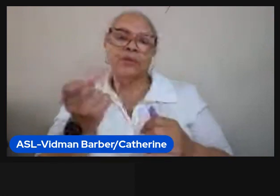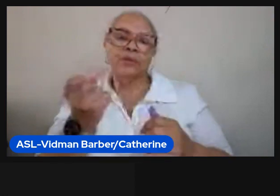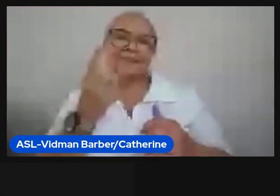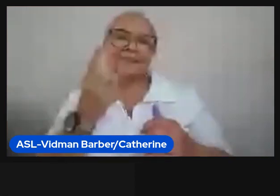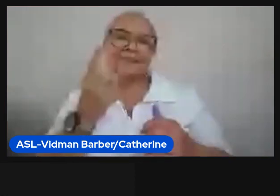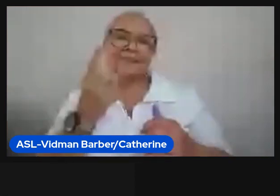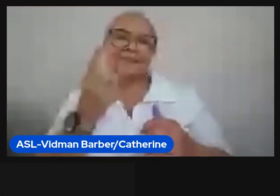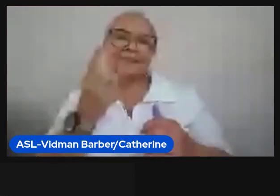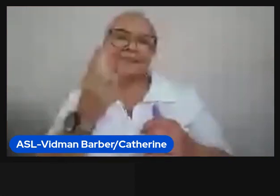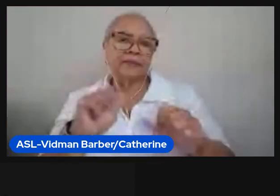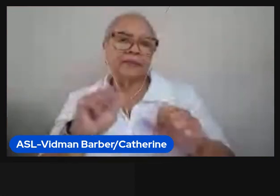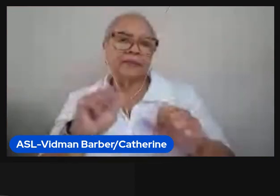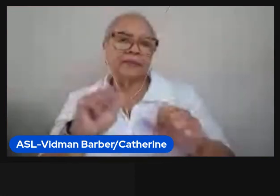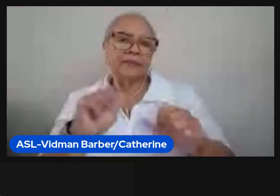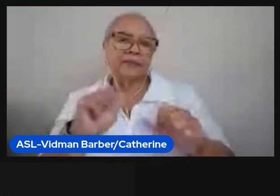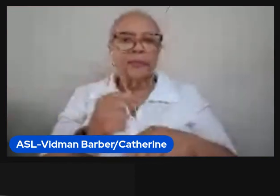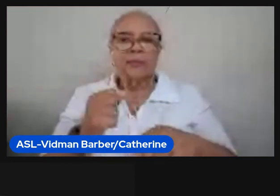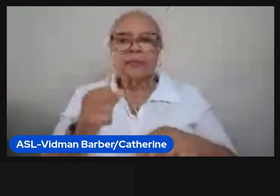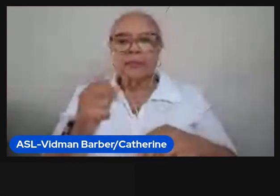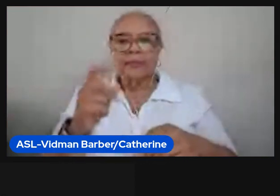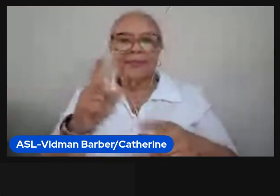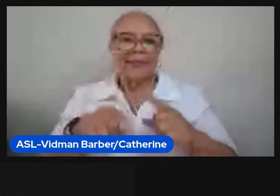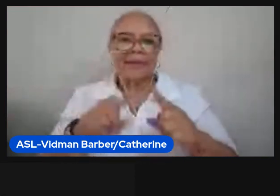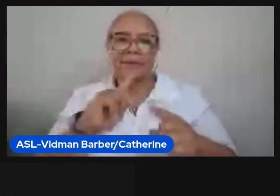maybe it will not be all these